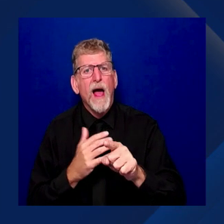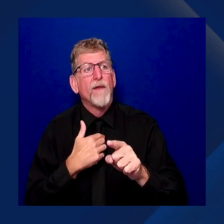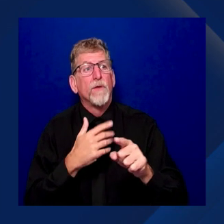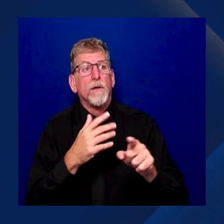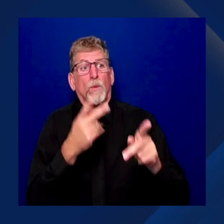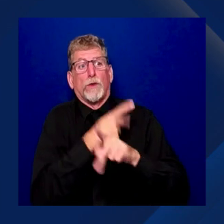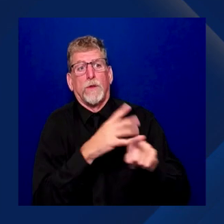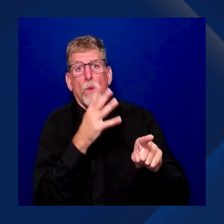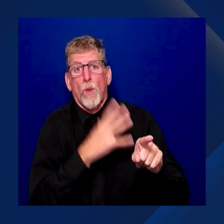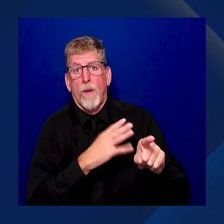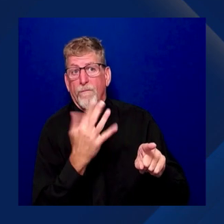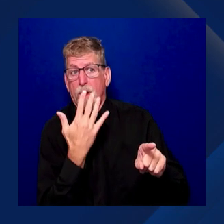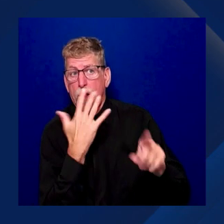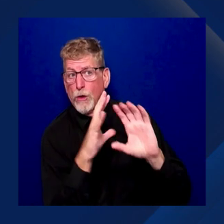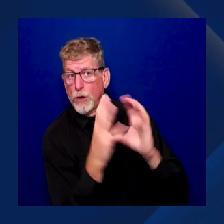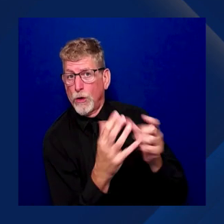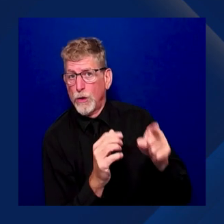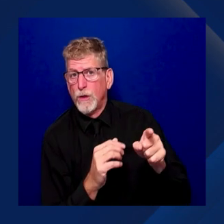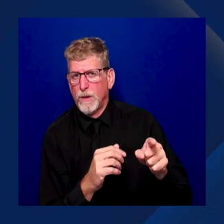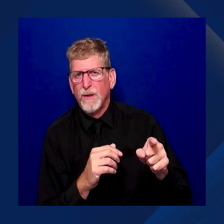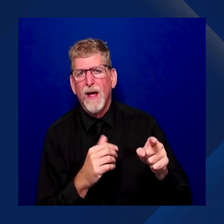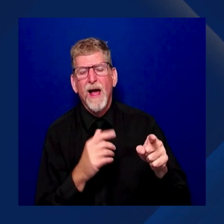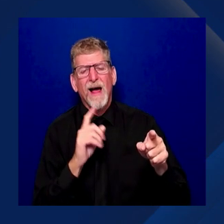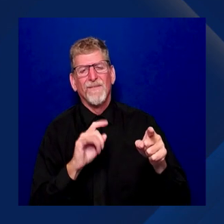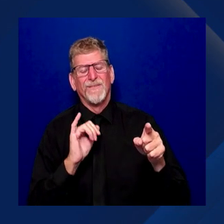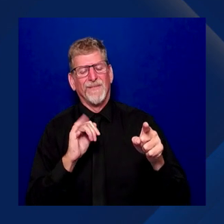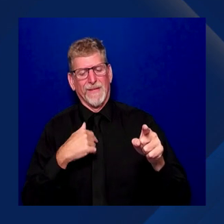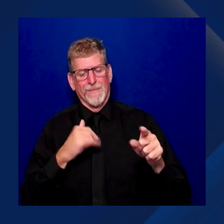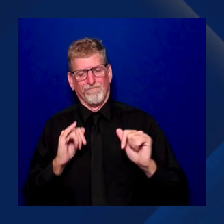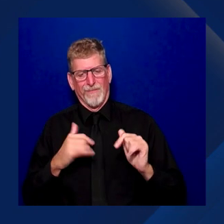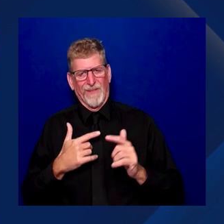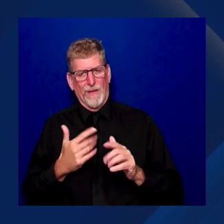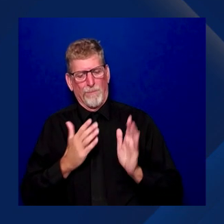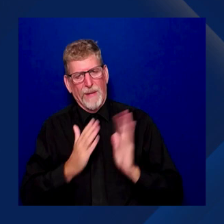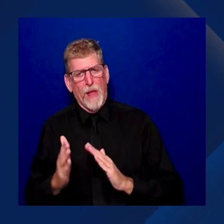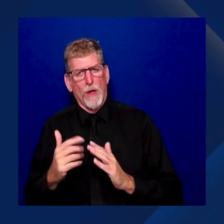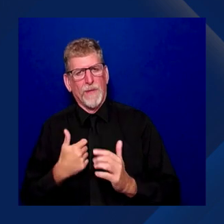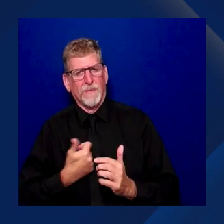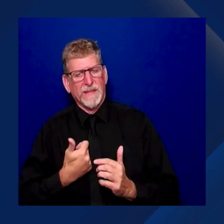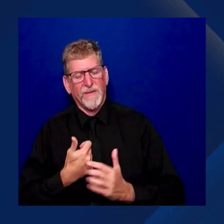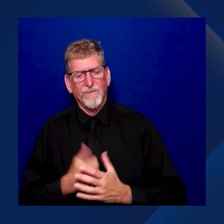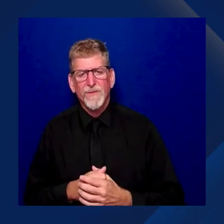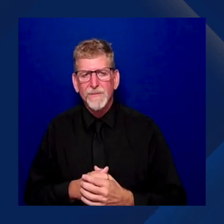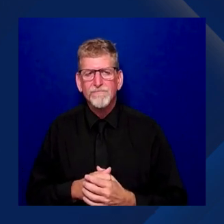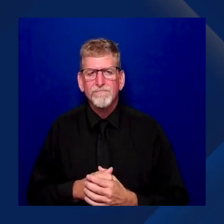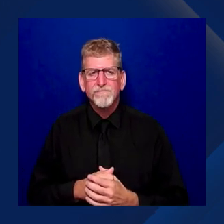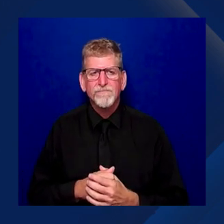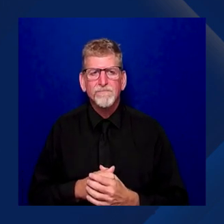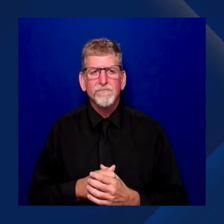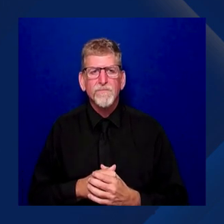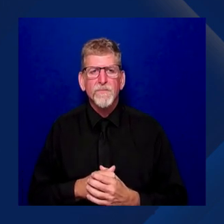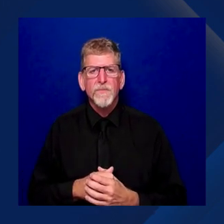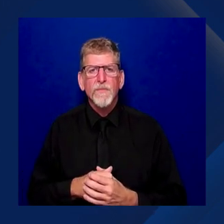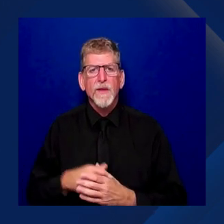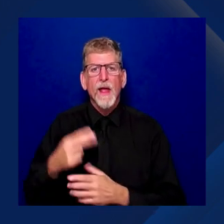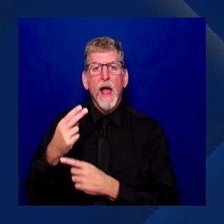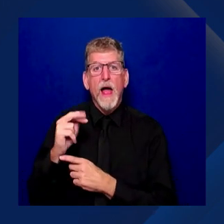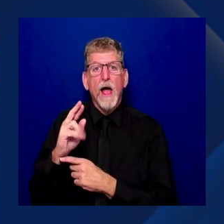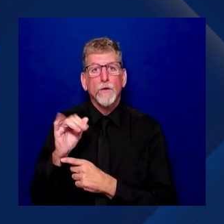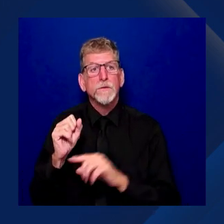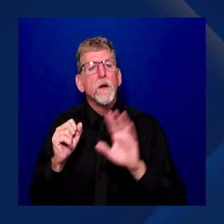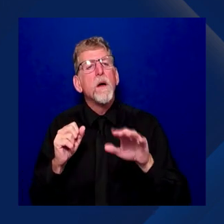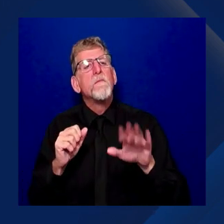to prepare themselves. So, Allyson, take us through those moments when you are in those